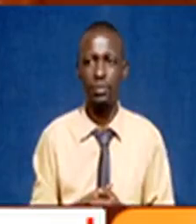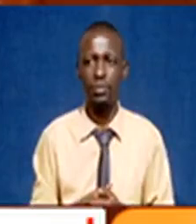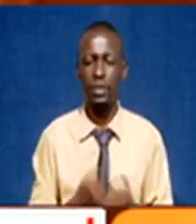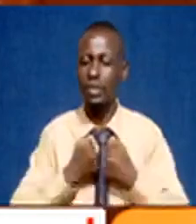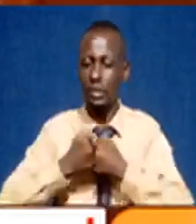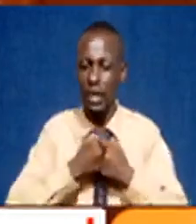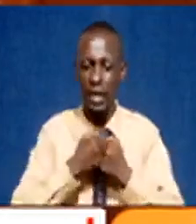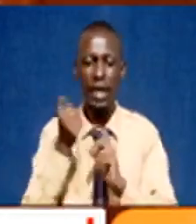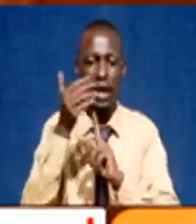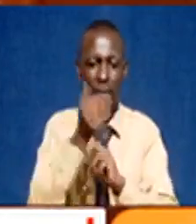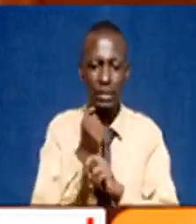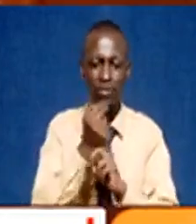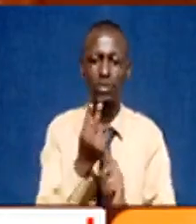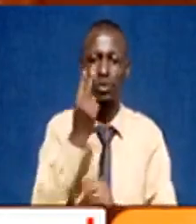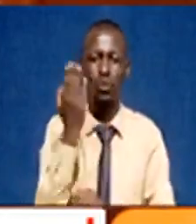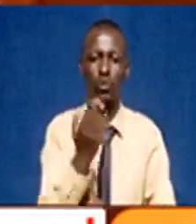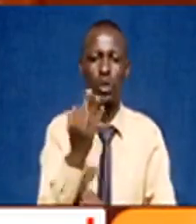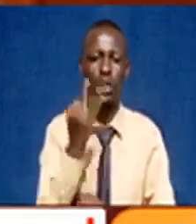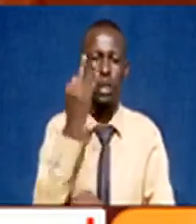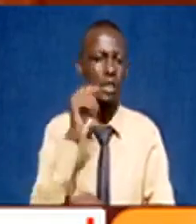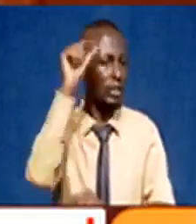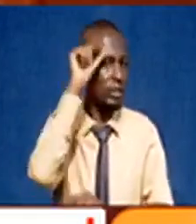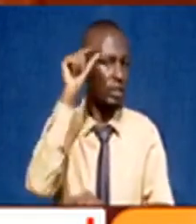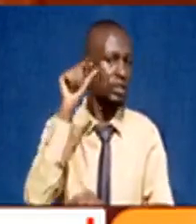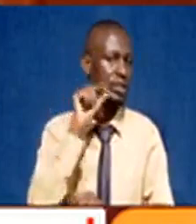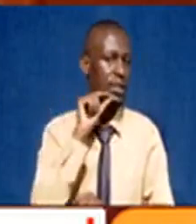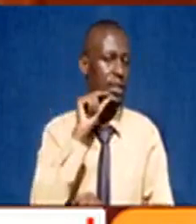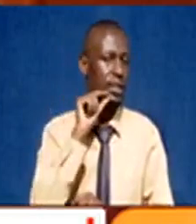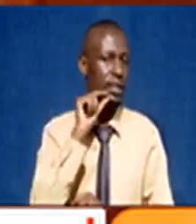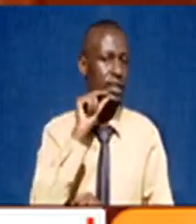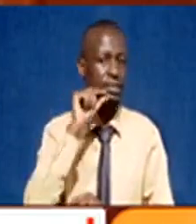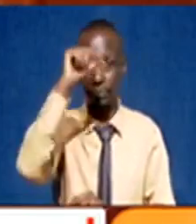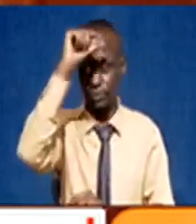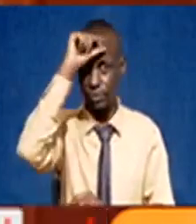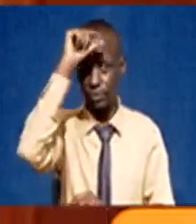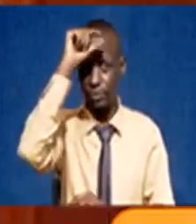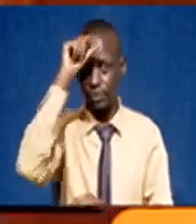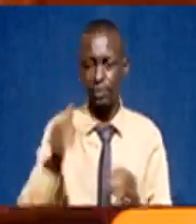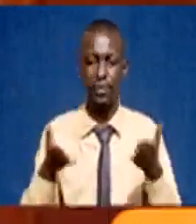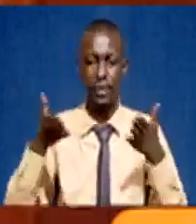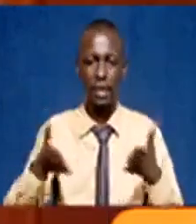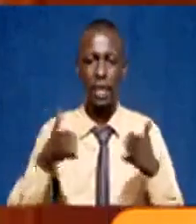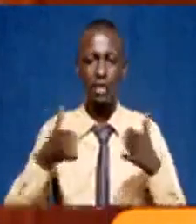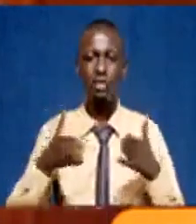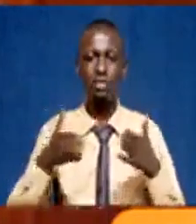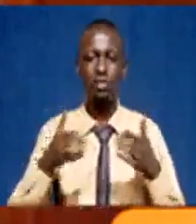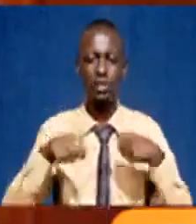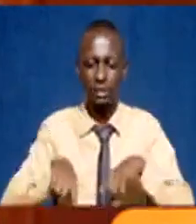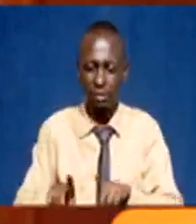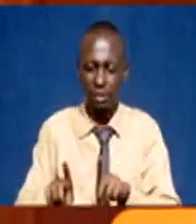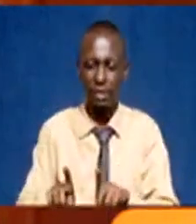two-thirds gender is a burden that this administration took up